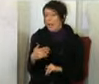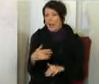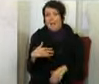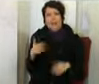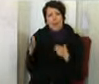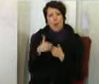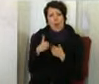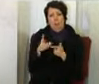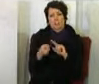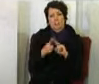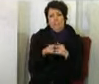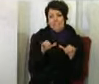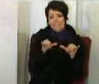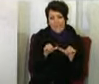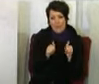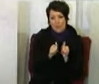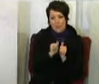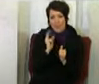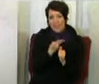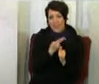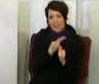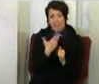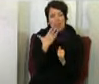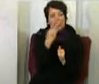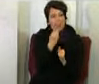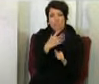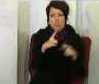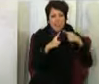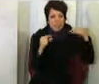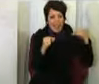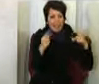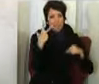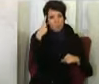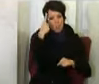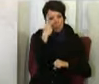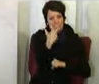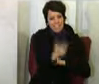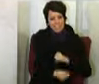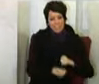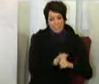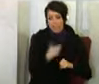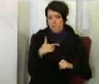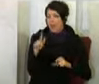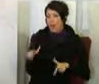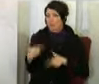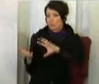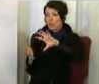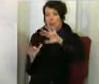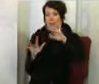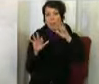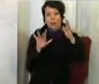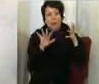driving cross country, had just left for Okinawa, Japan for 3 years. And my life was a total mess.